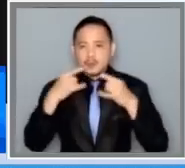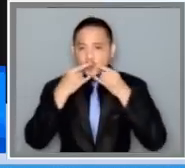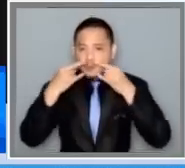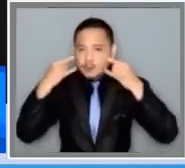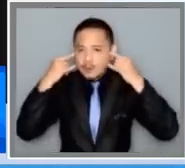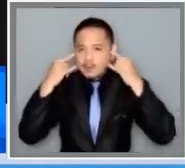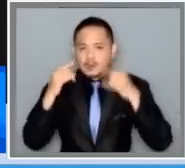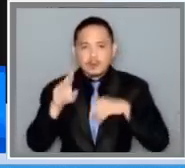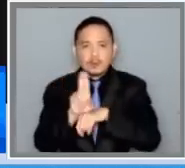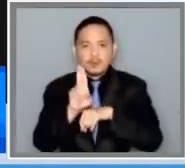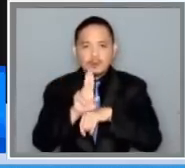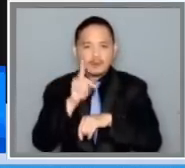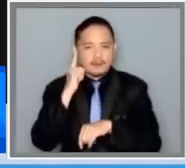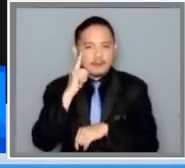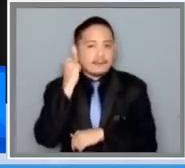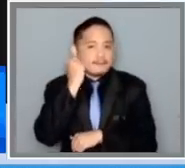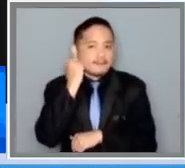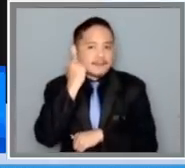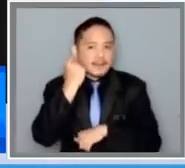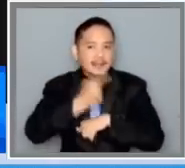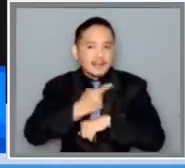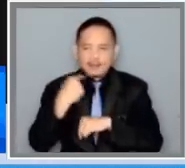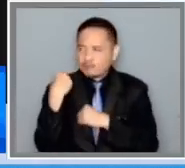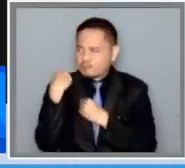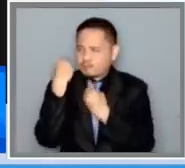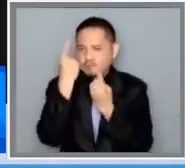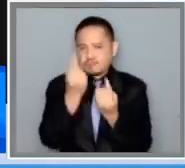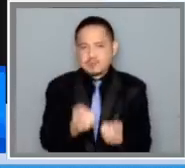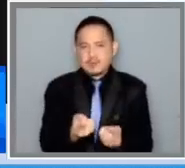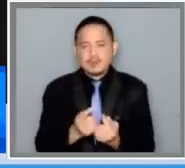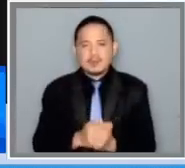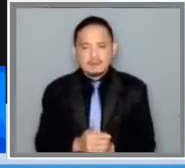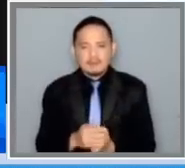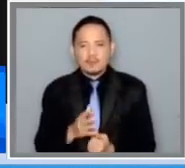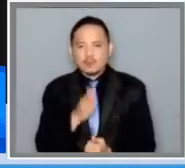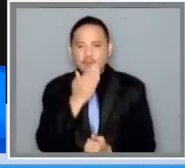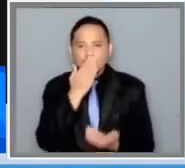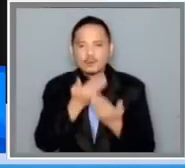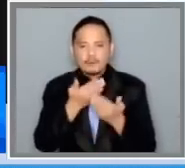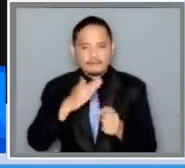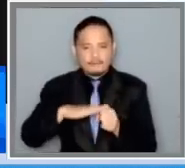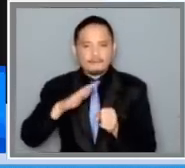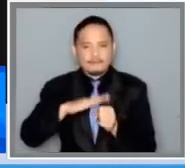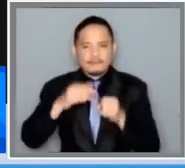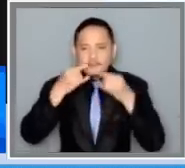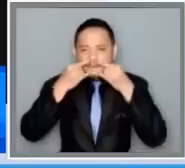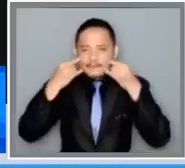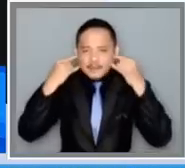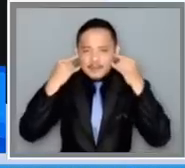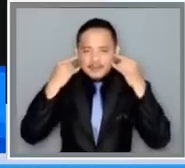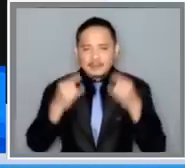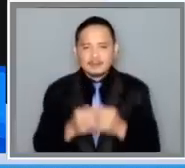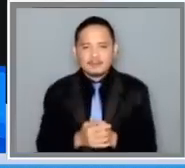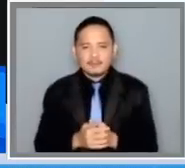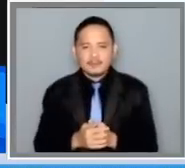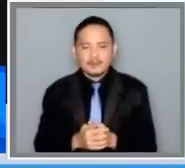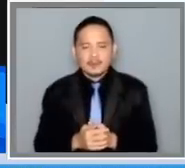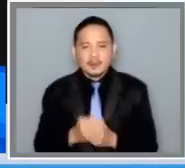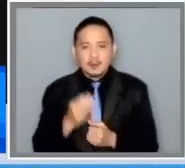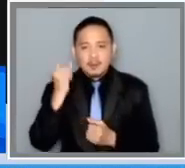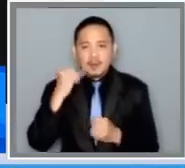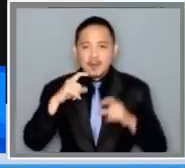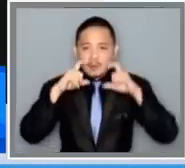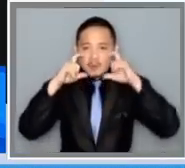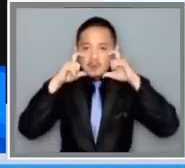ginagamit natin on a daily basis, even up to now, will suffice. Pwede na yan. Dahil ano na yan eh, medyo malalaki yung mga particles na